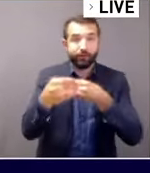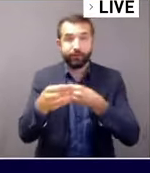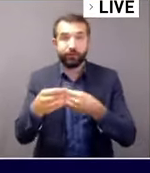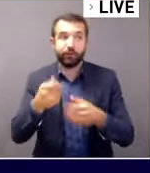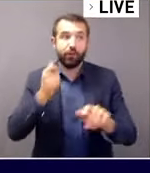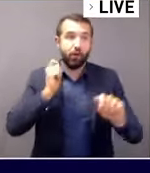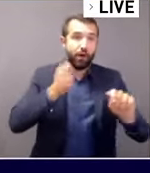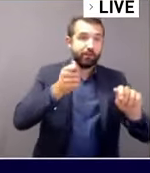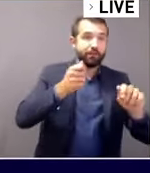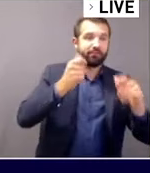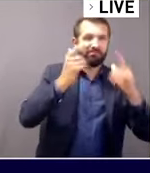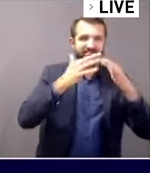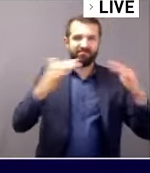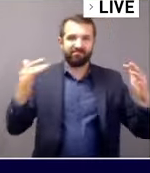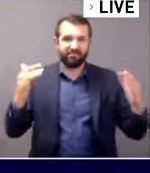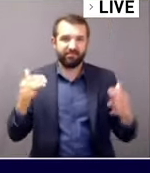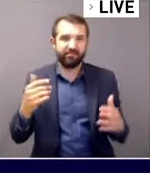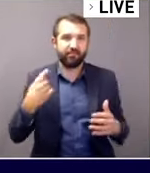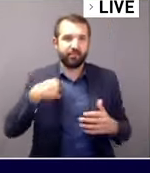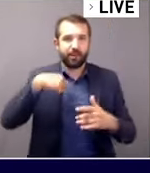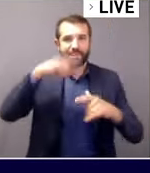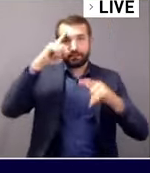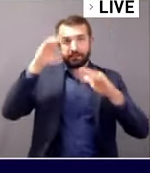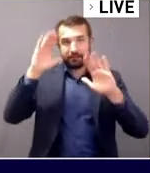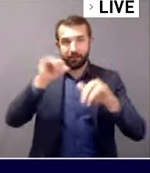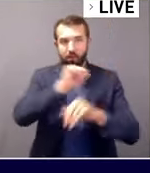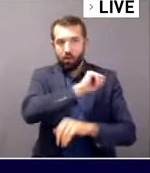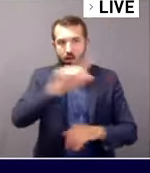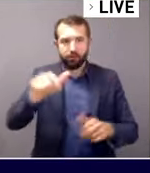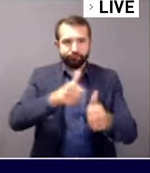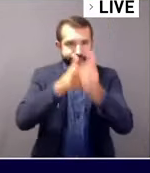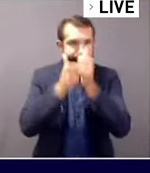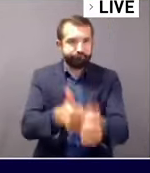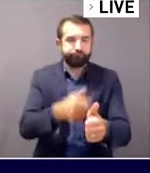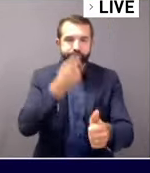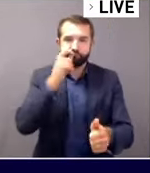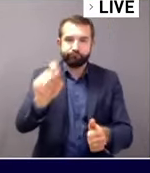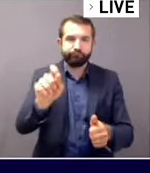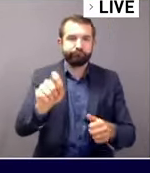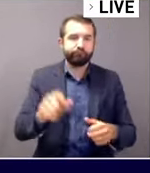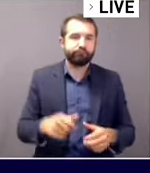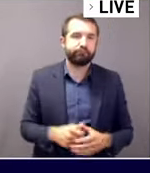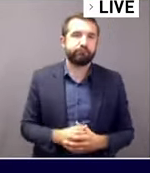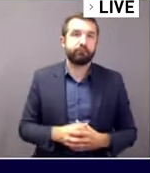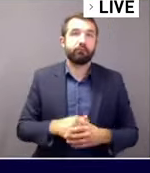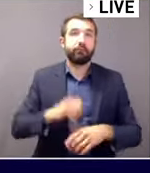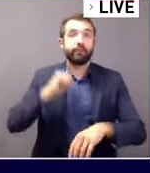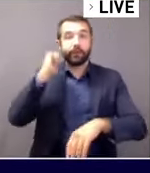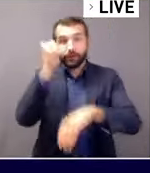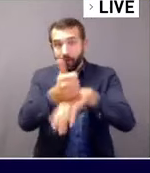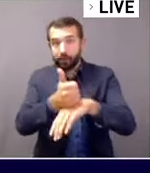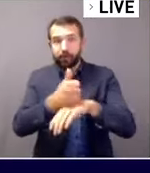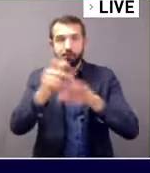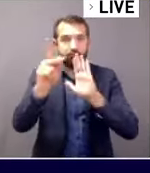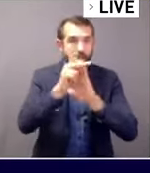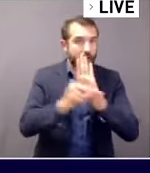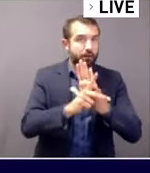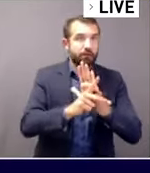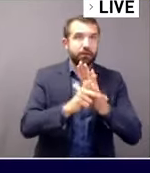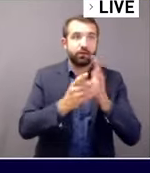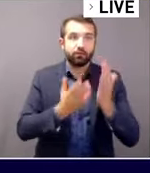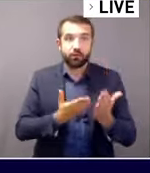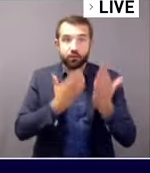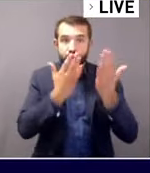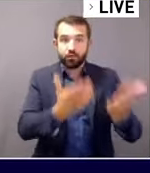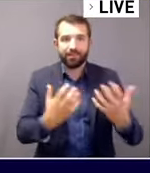of compliance. We set the boundaries of what is best for public health. We put those recommendations in writing in most cases,